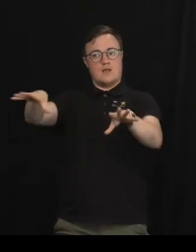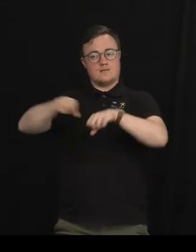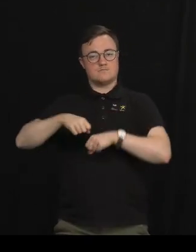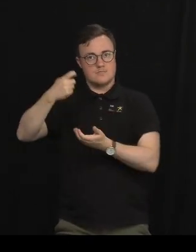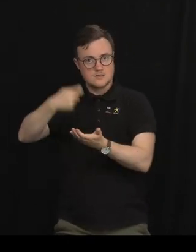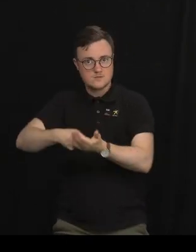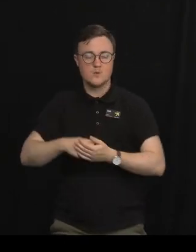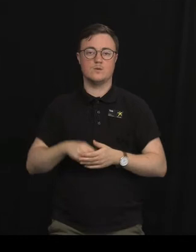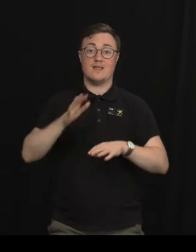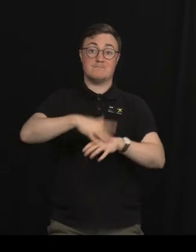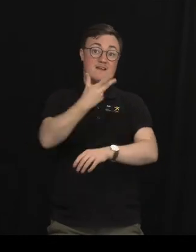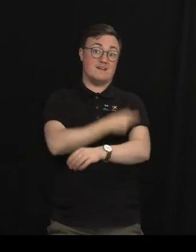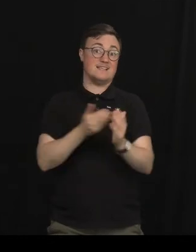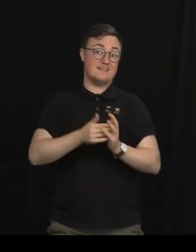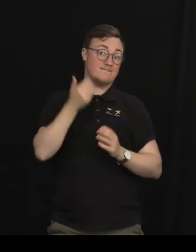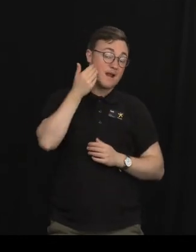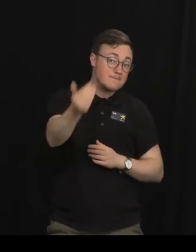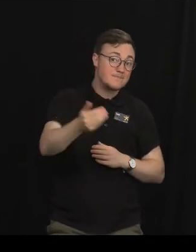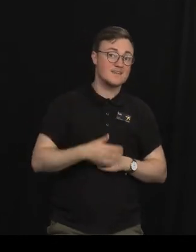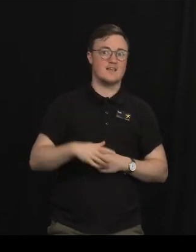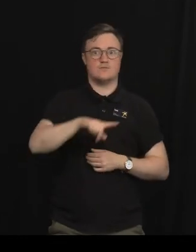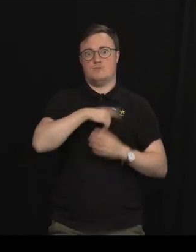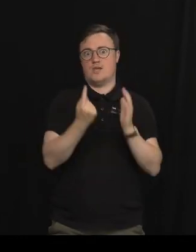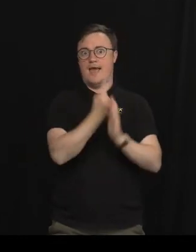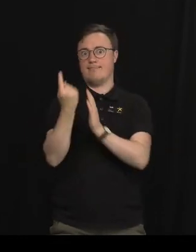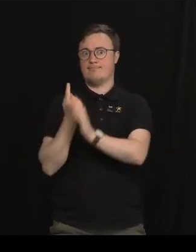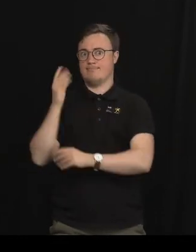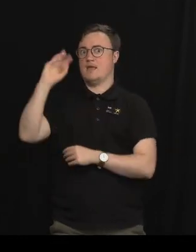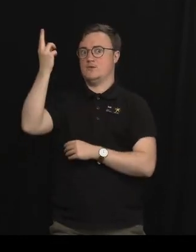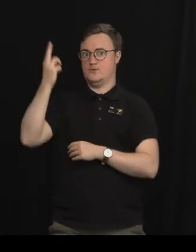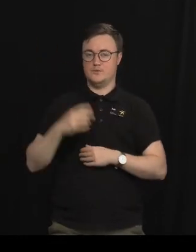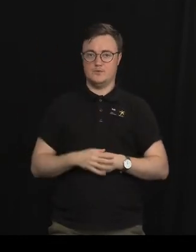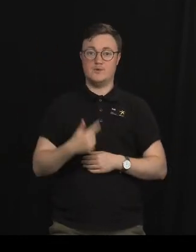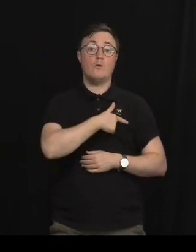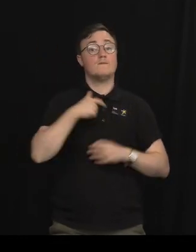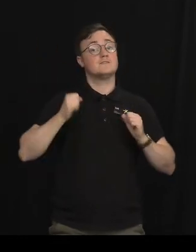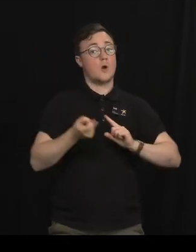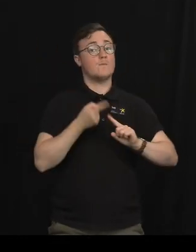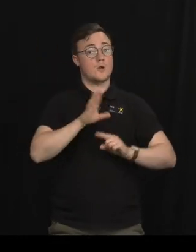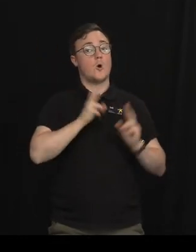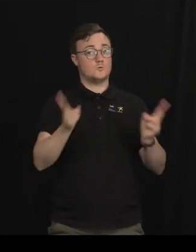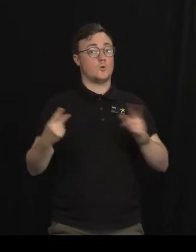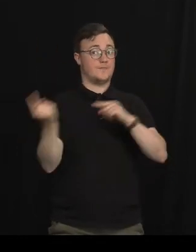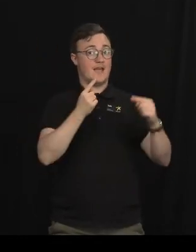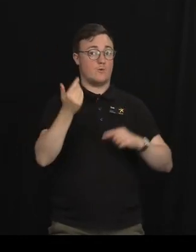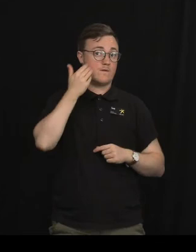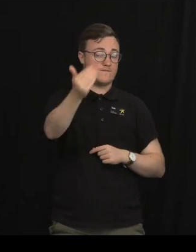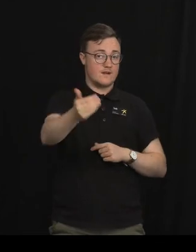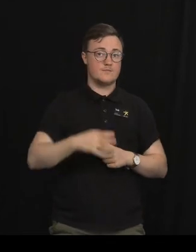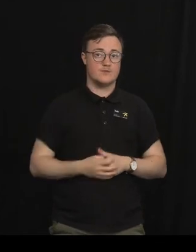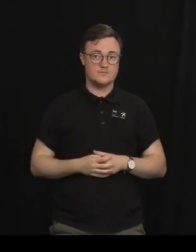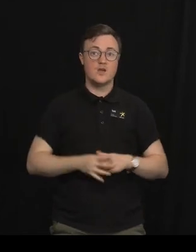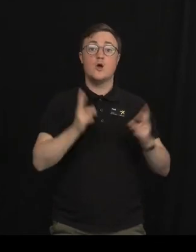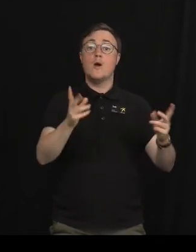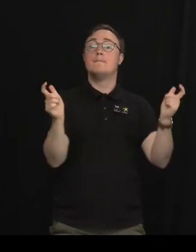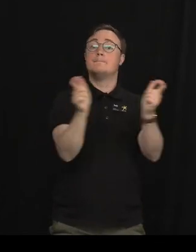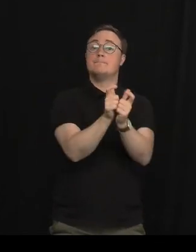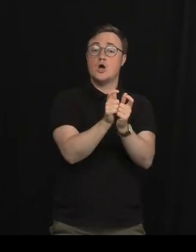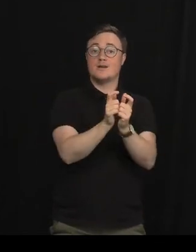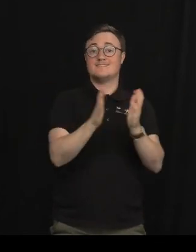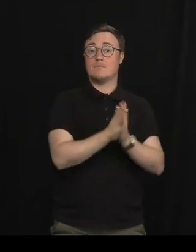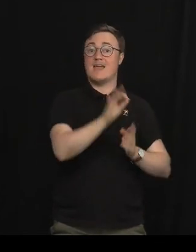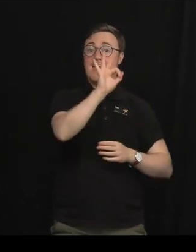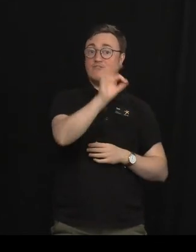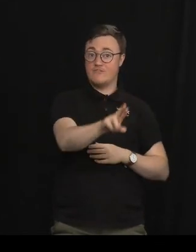the future, big evaluations happening now. We will be key into that dialogue. A high-level meeting in New York with the UN General